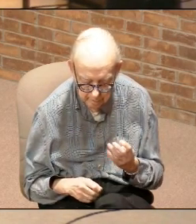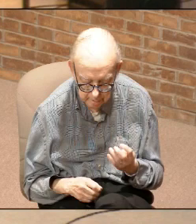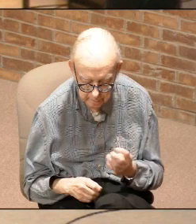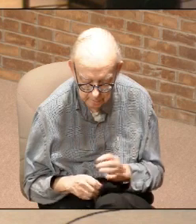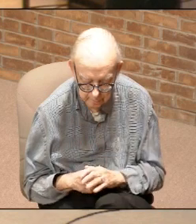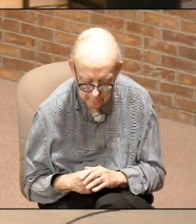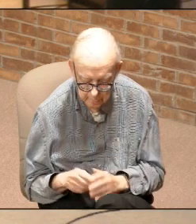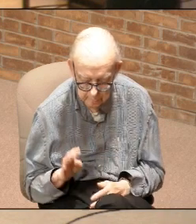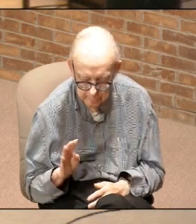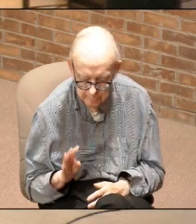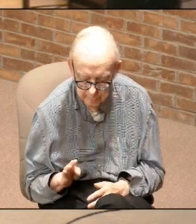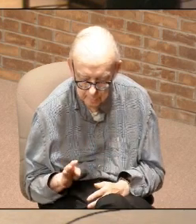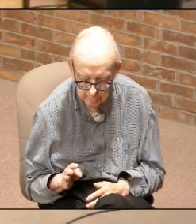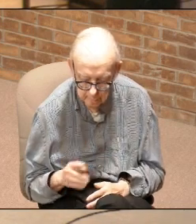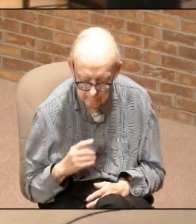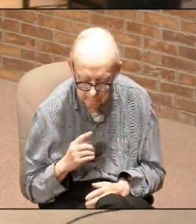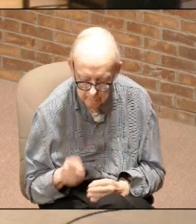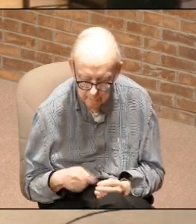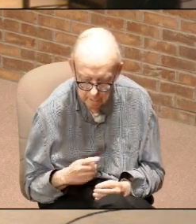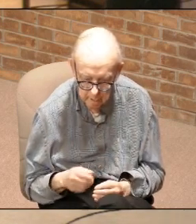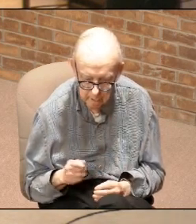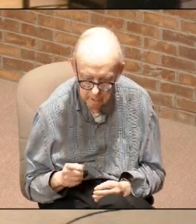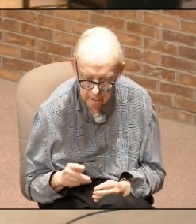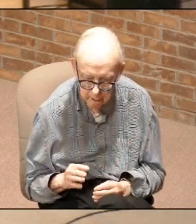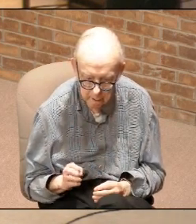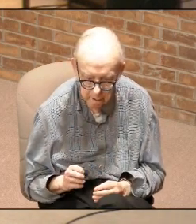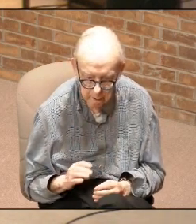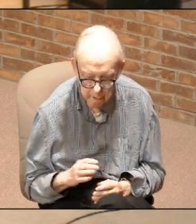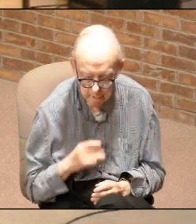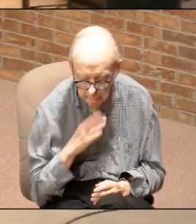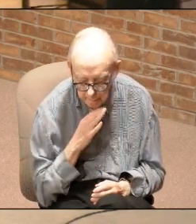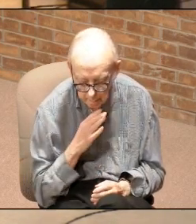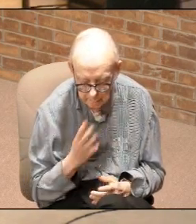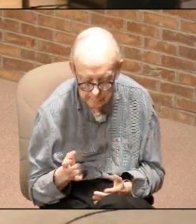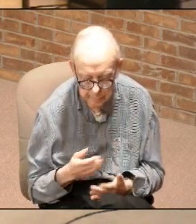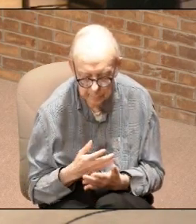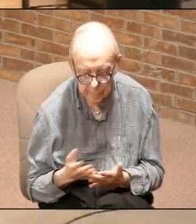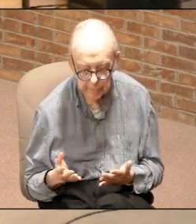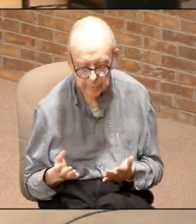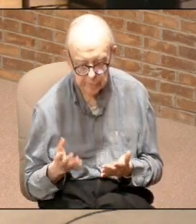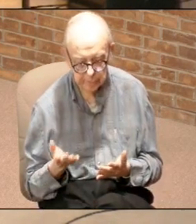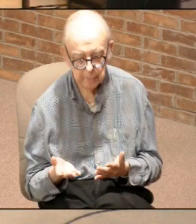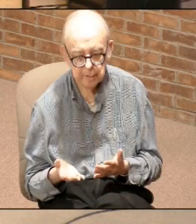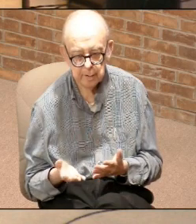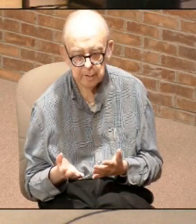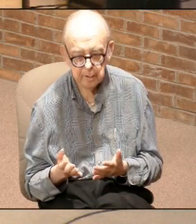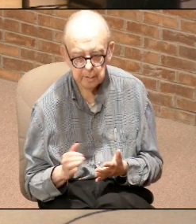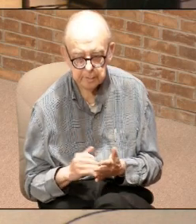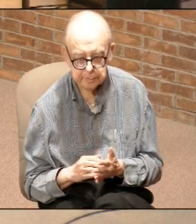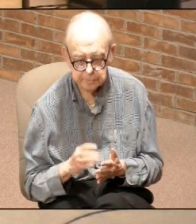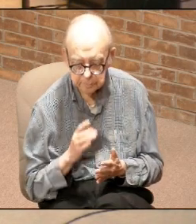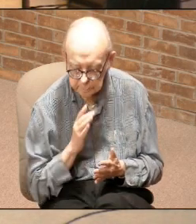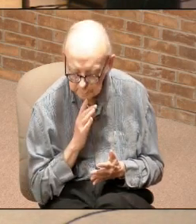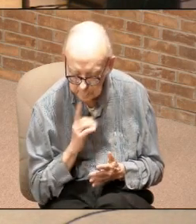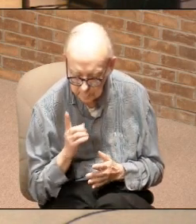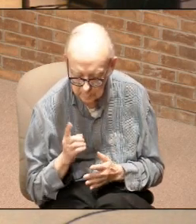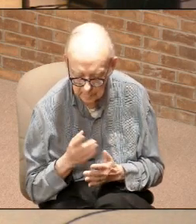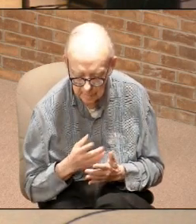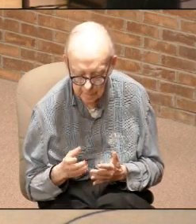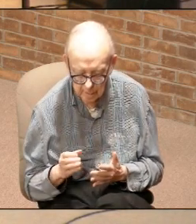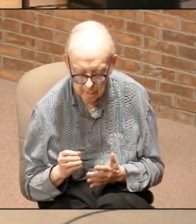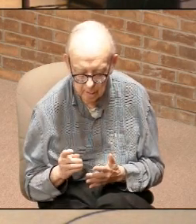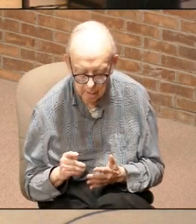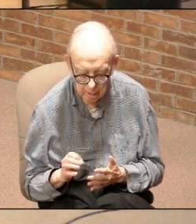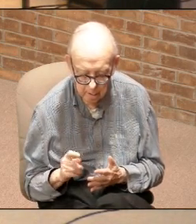it talks about the oxen being messy but there's a couple other things that it talks about one is the